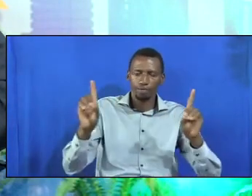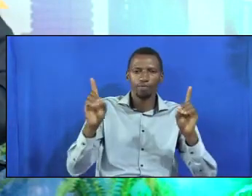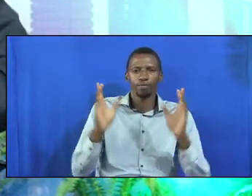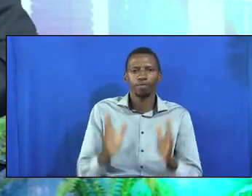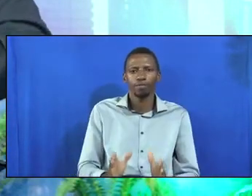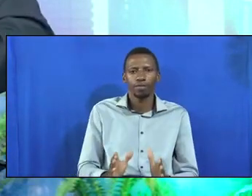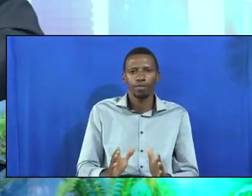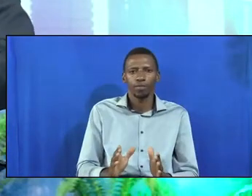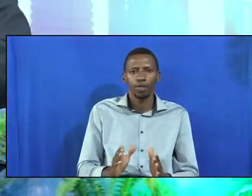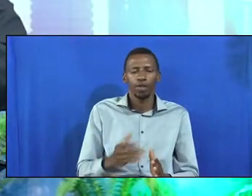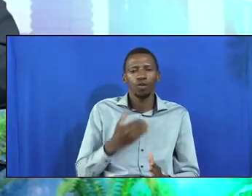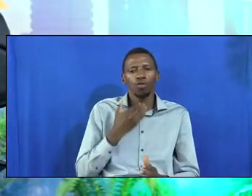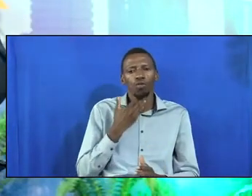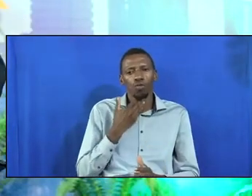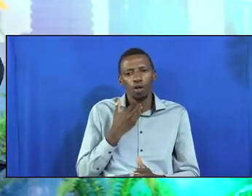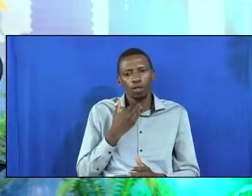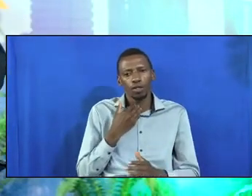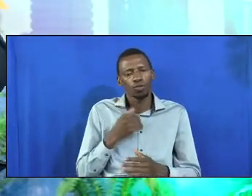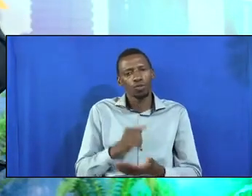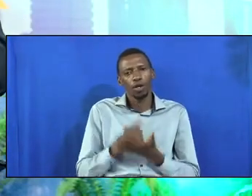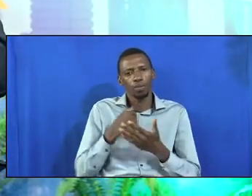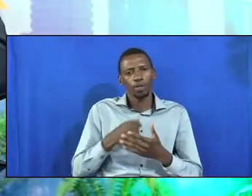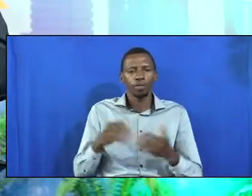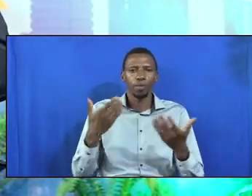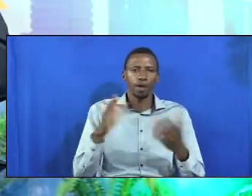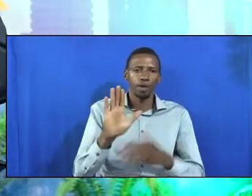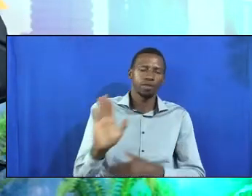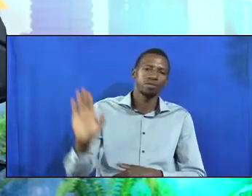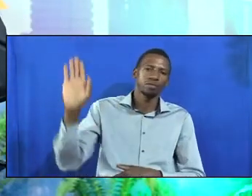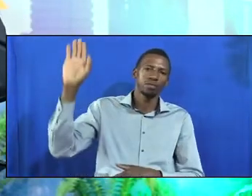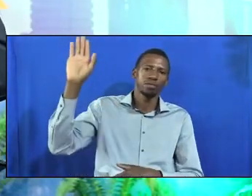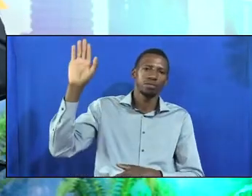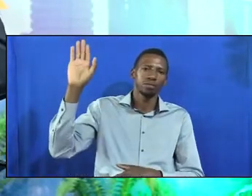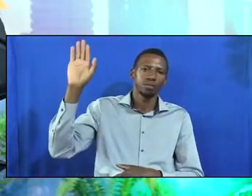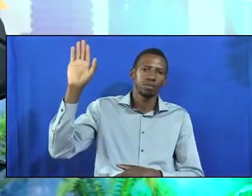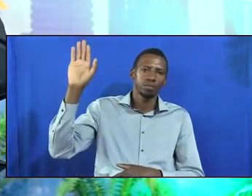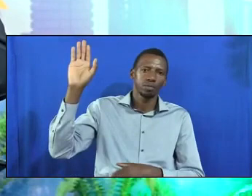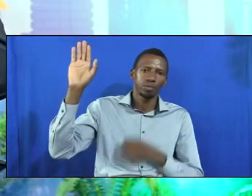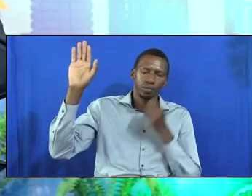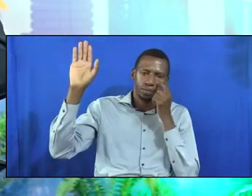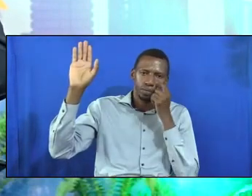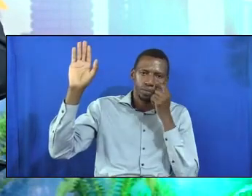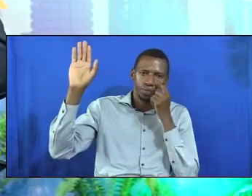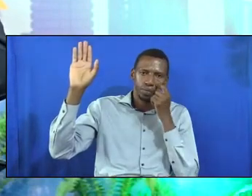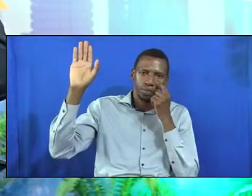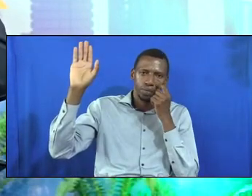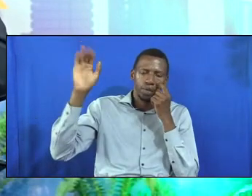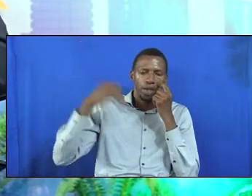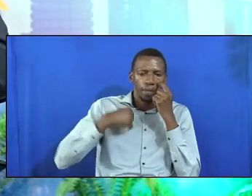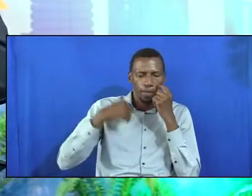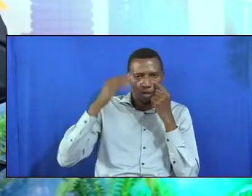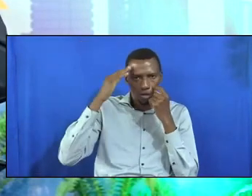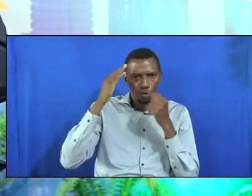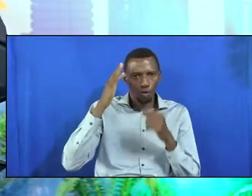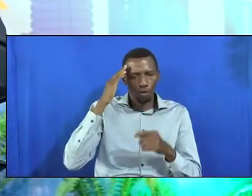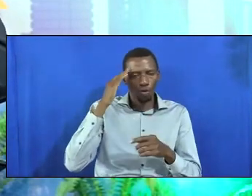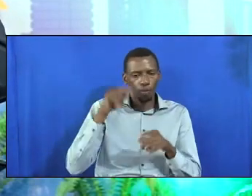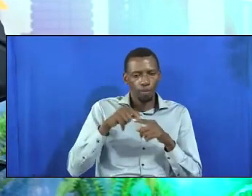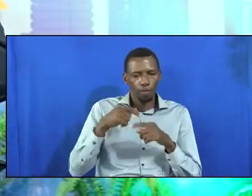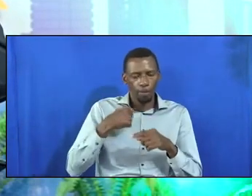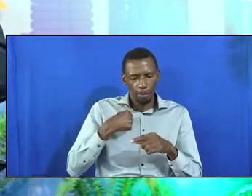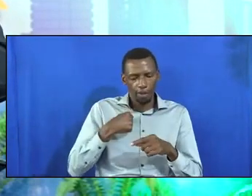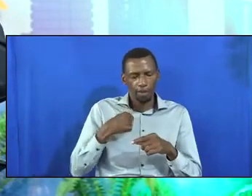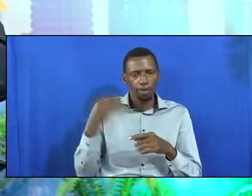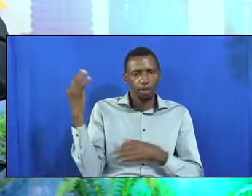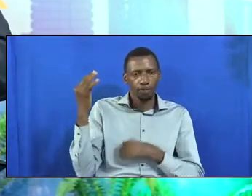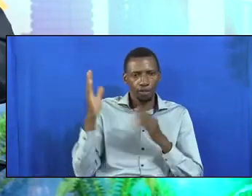God. You are telling God that, raise up your hand. My hand is also up. I know as a preacher, I also need to be